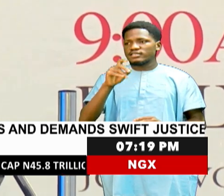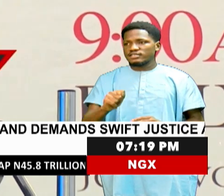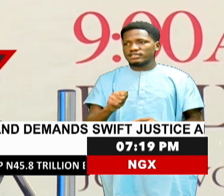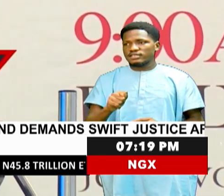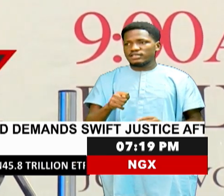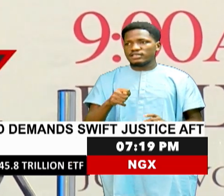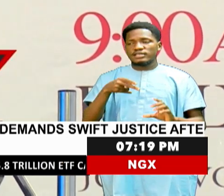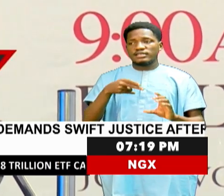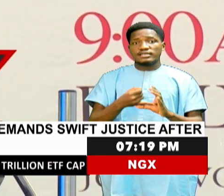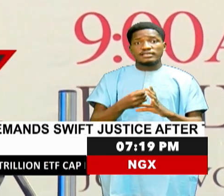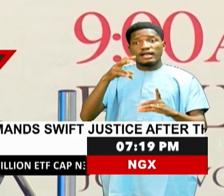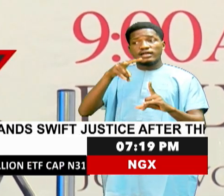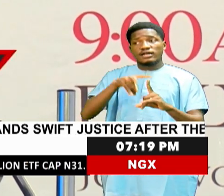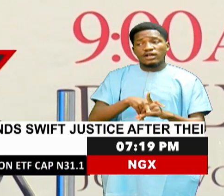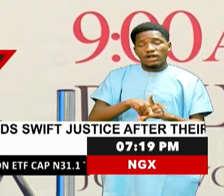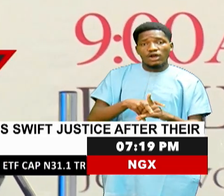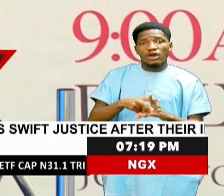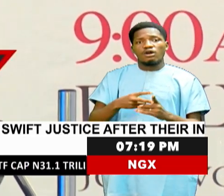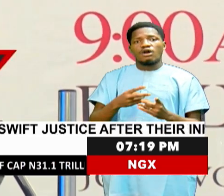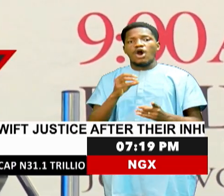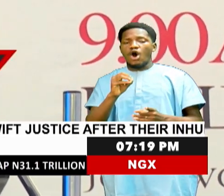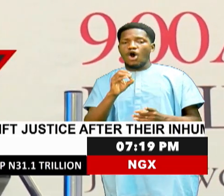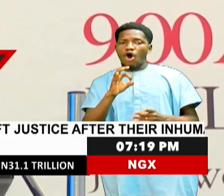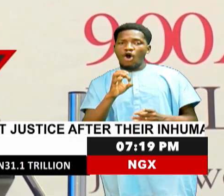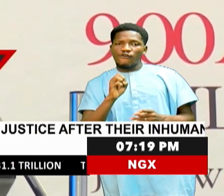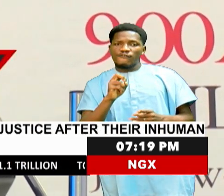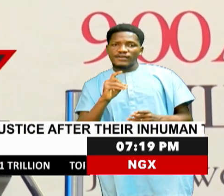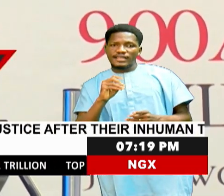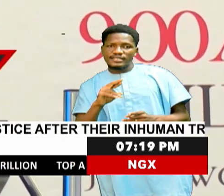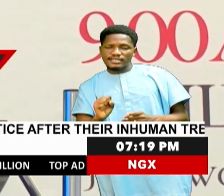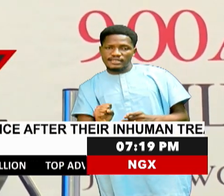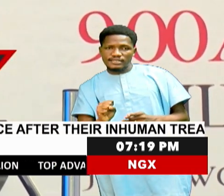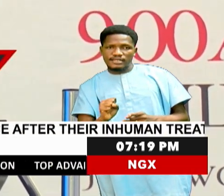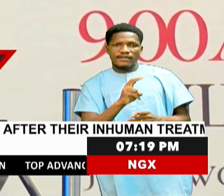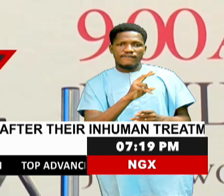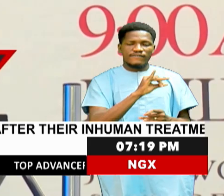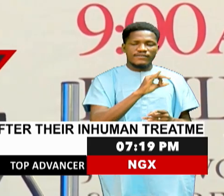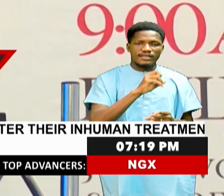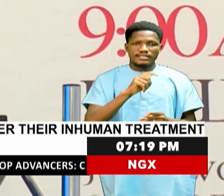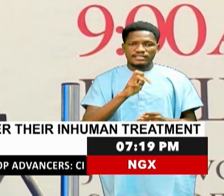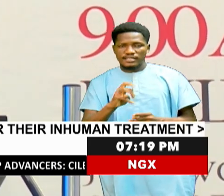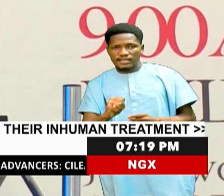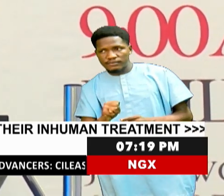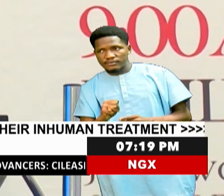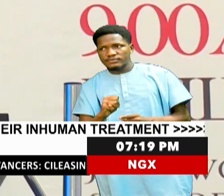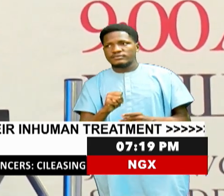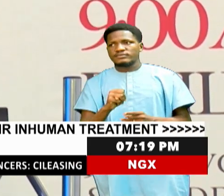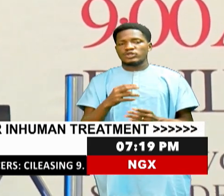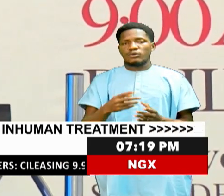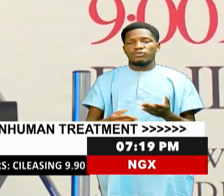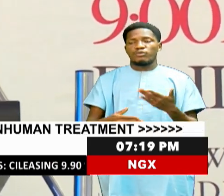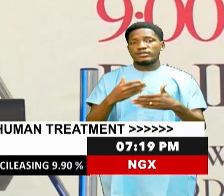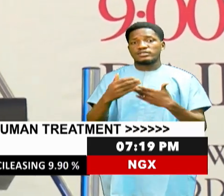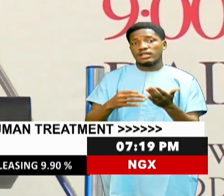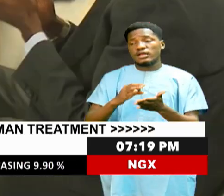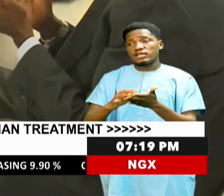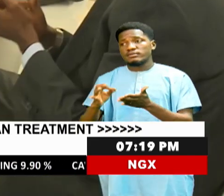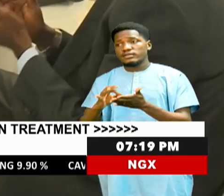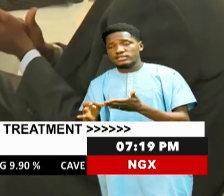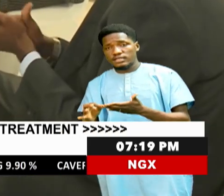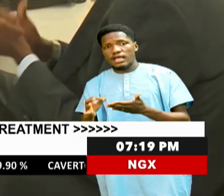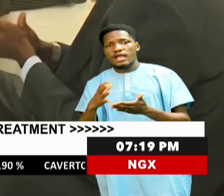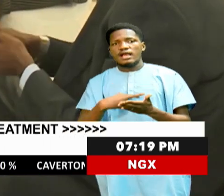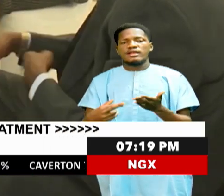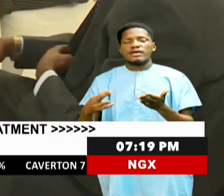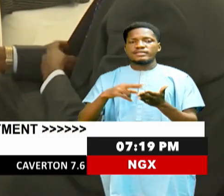offenders, victims, and the community in a meaningful way, promoting accountability, healing, and rehabilitation. Drawing